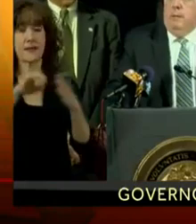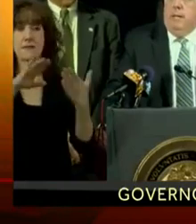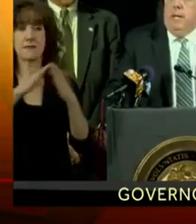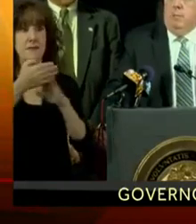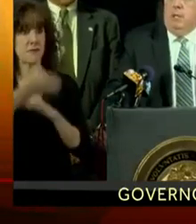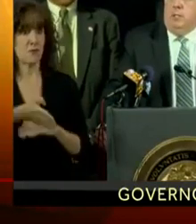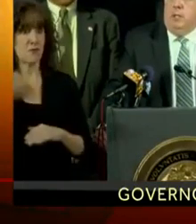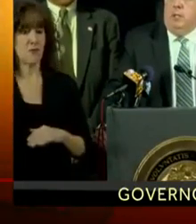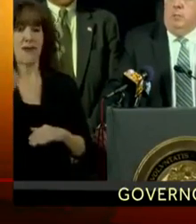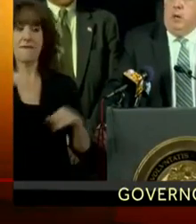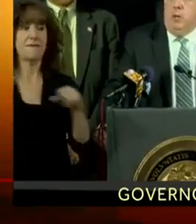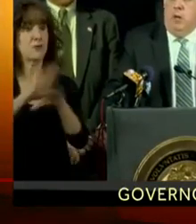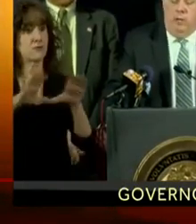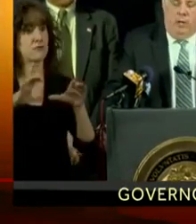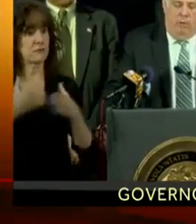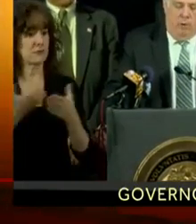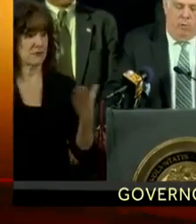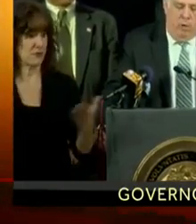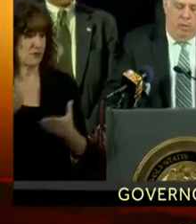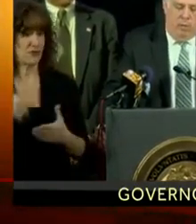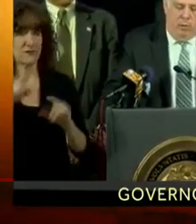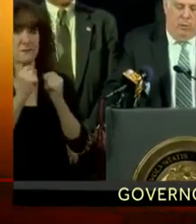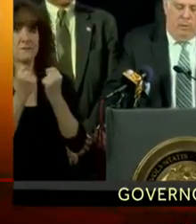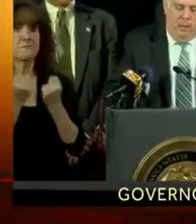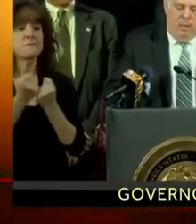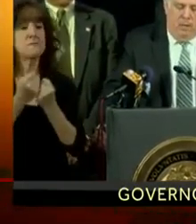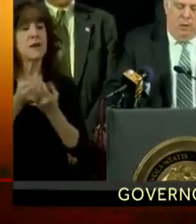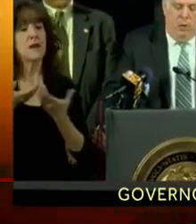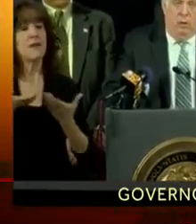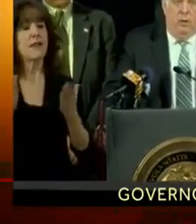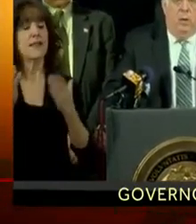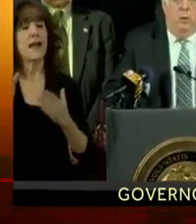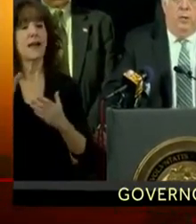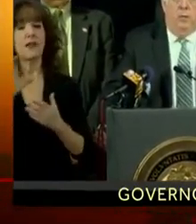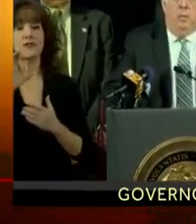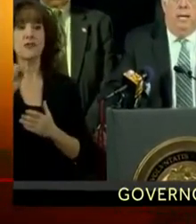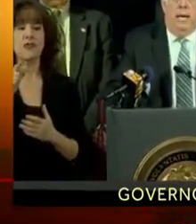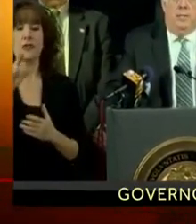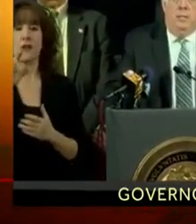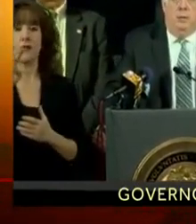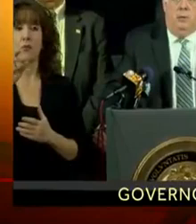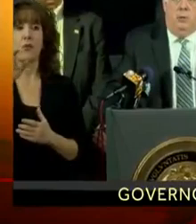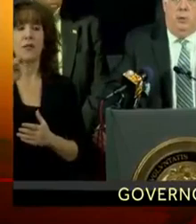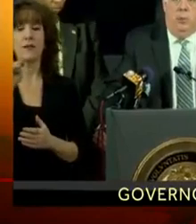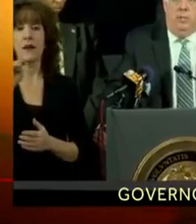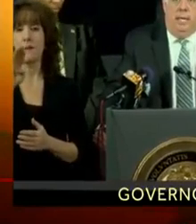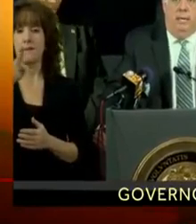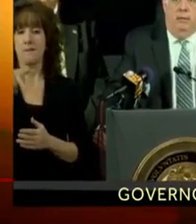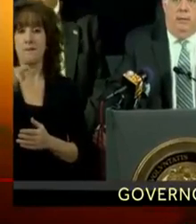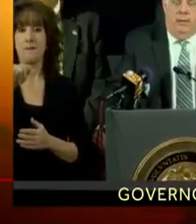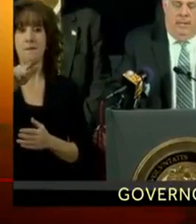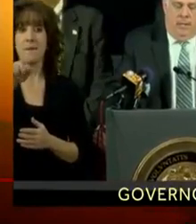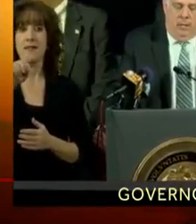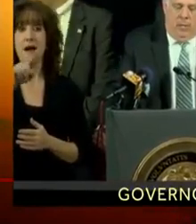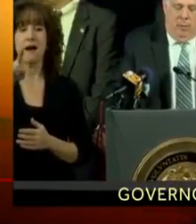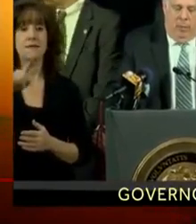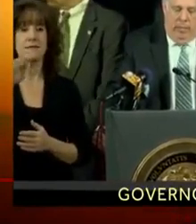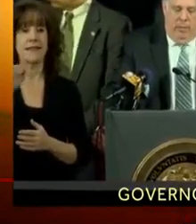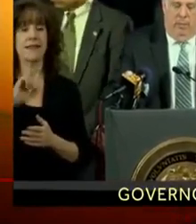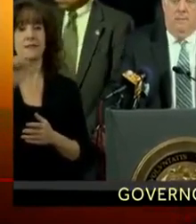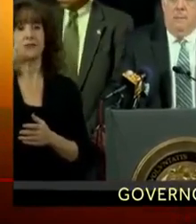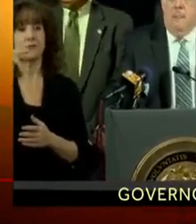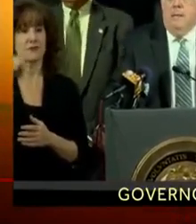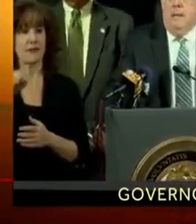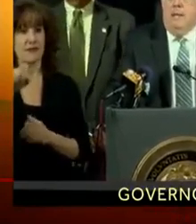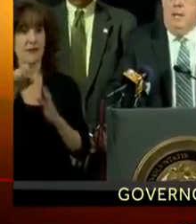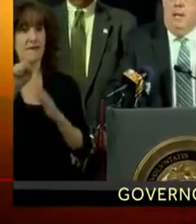here. I'm going to turn the podium over here for a moment to Colonel William Palazzi, who's the superintendent of our state